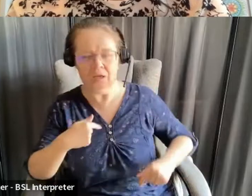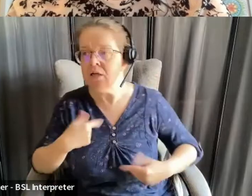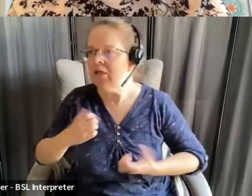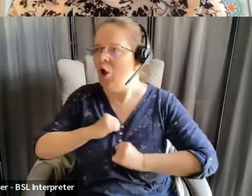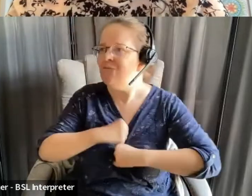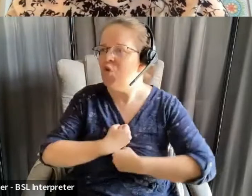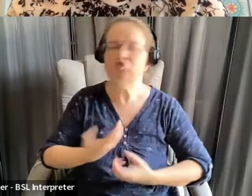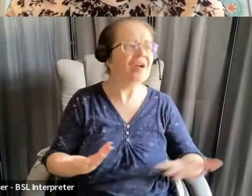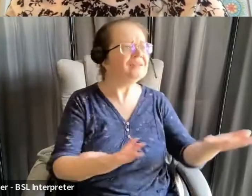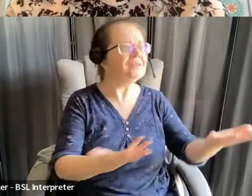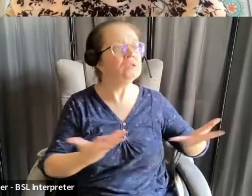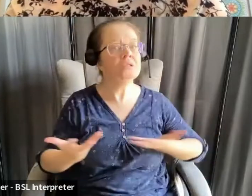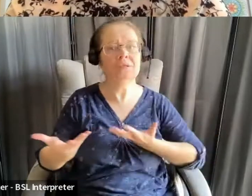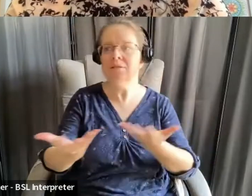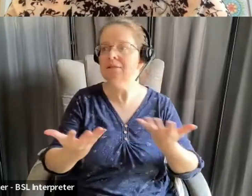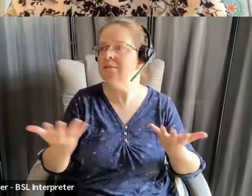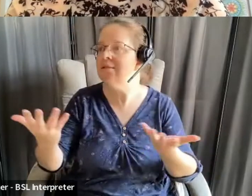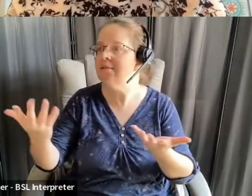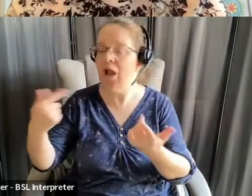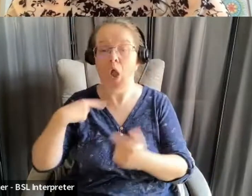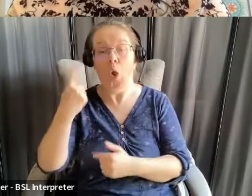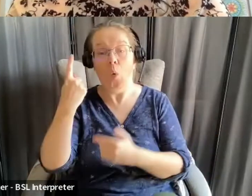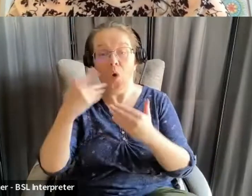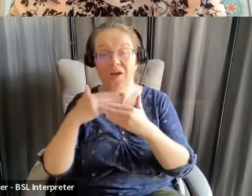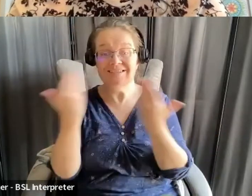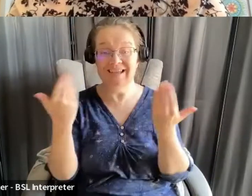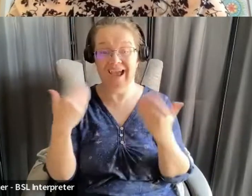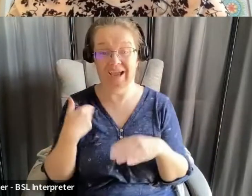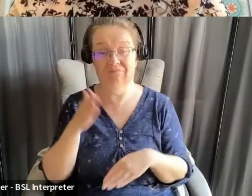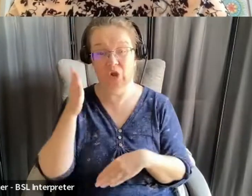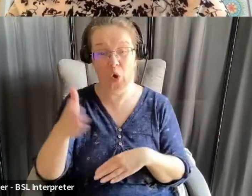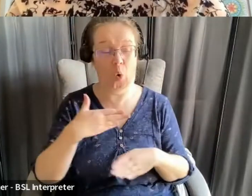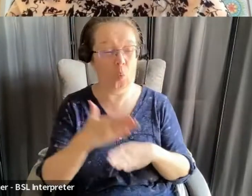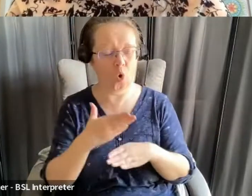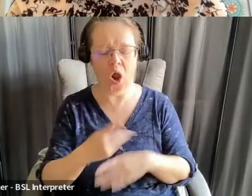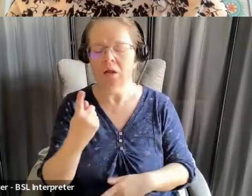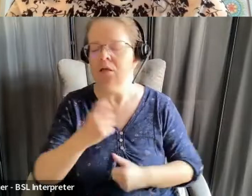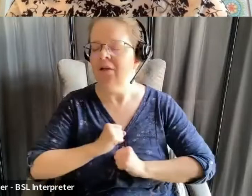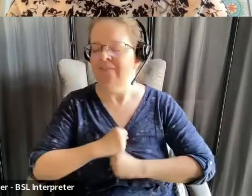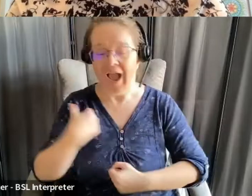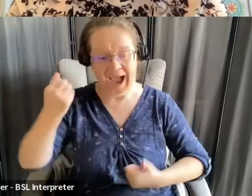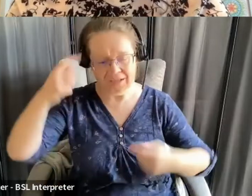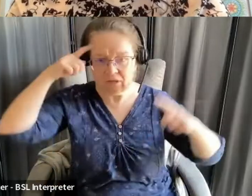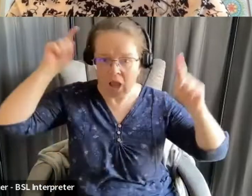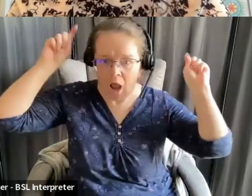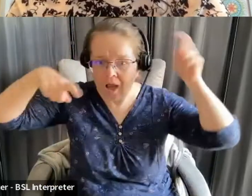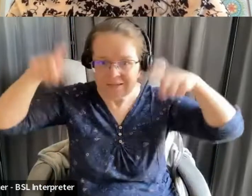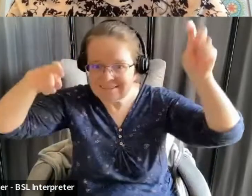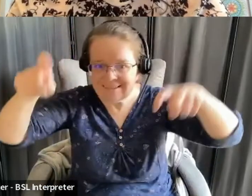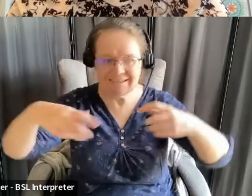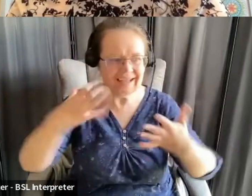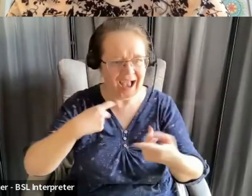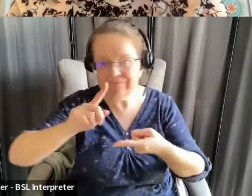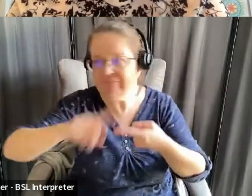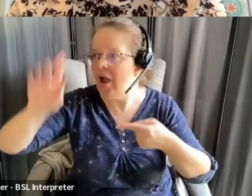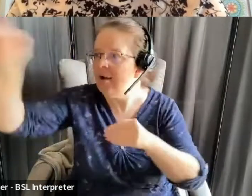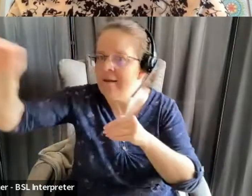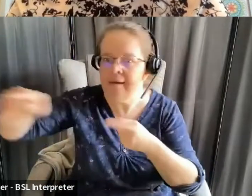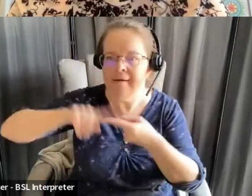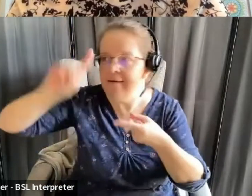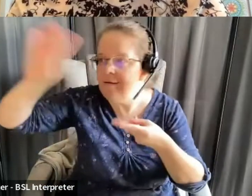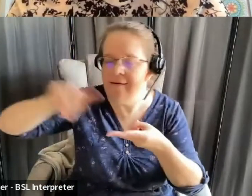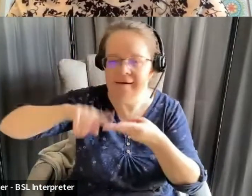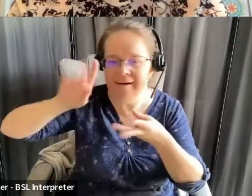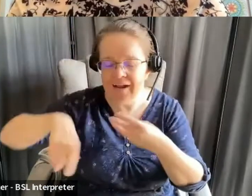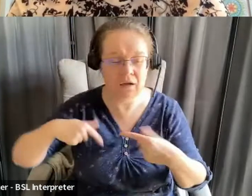the point where one day I went to work and it was just so frustrating that I had all these ideas and receptors going off